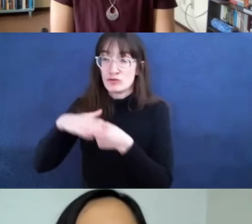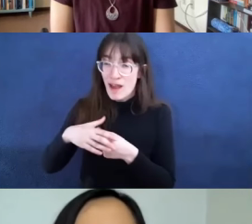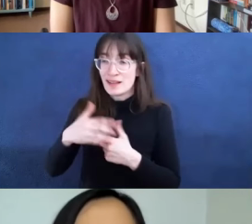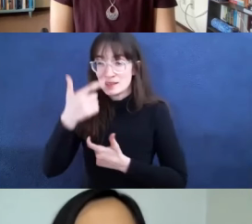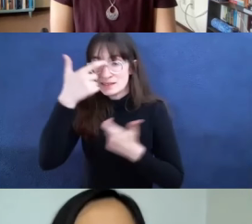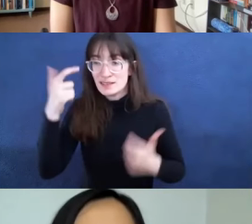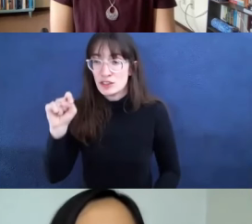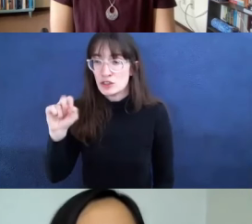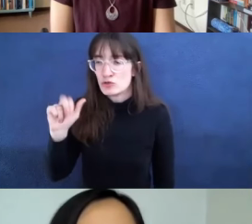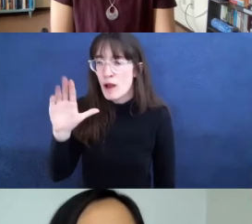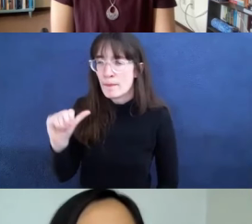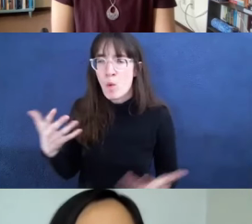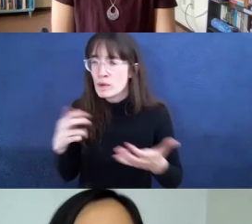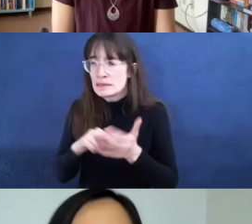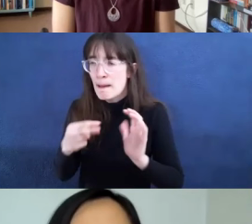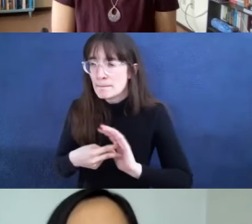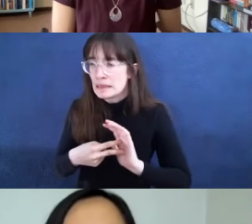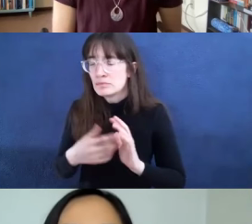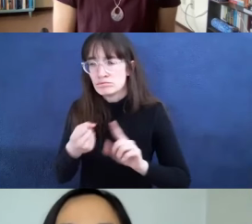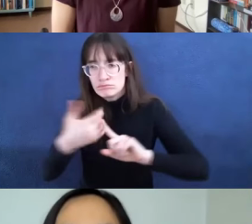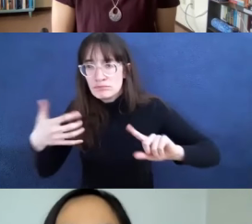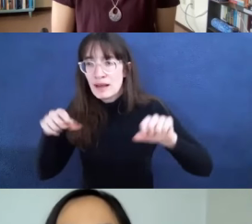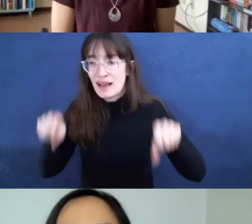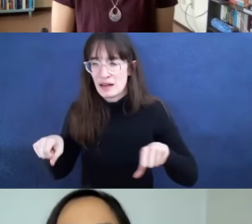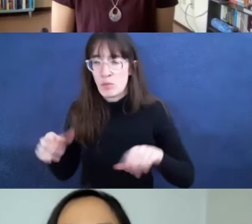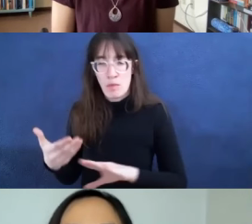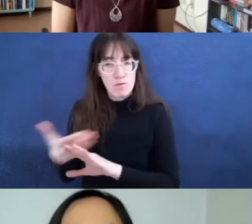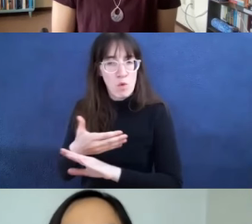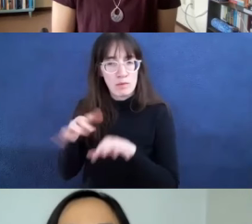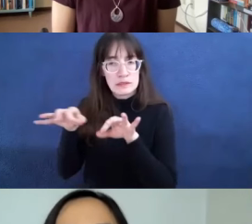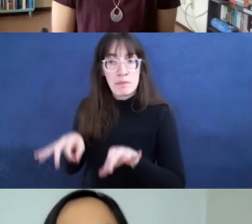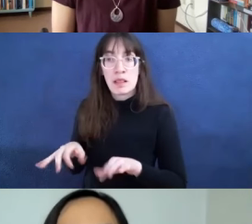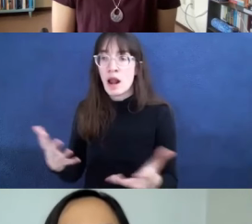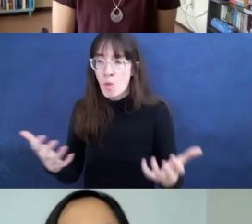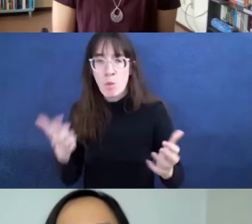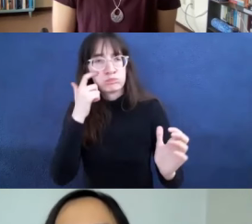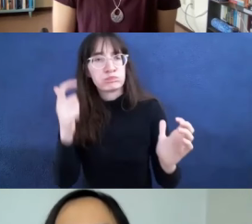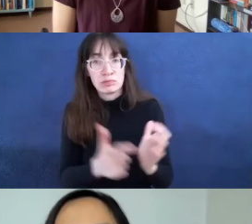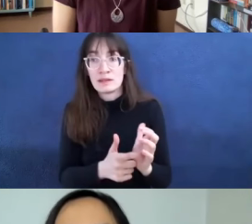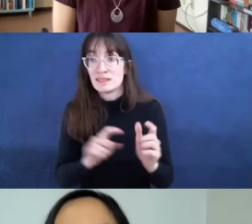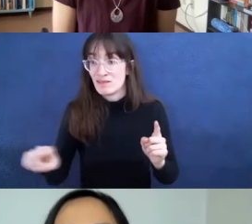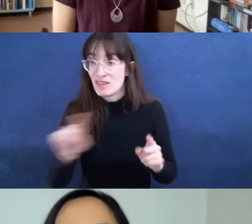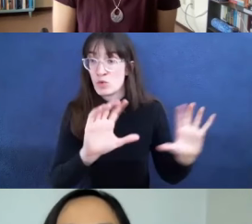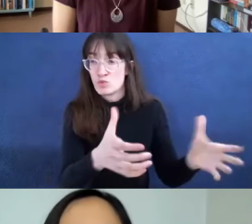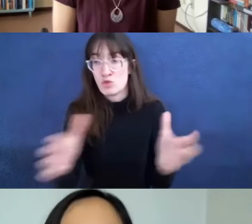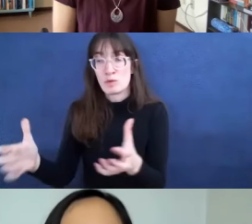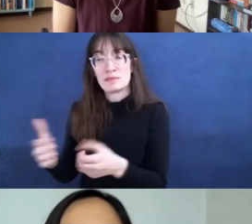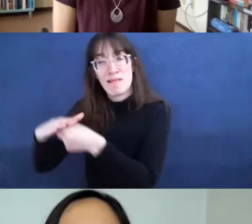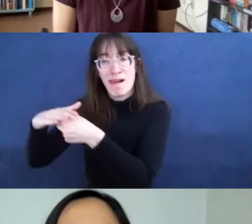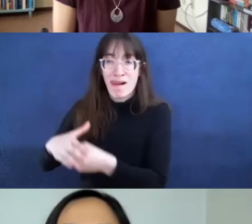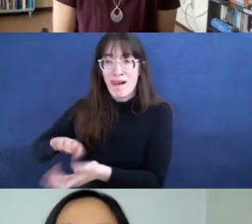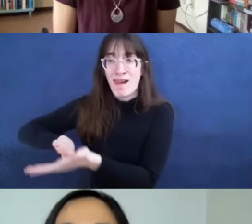And before we dive into that piece, I just want to acknowledge that there are groups who have been marginalized and